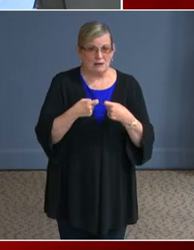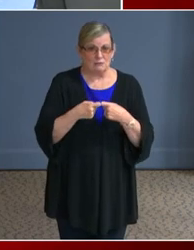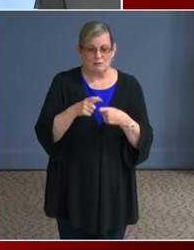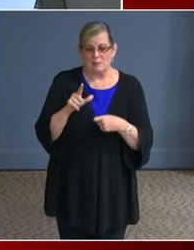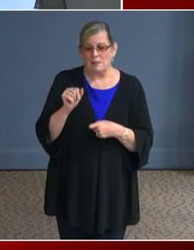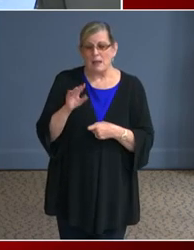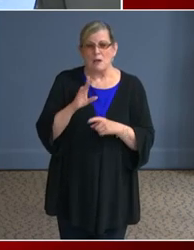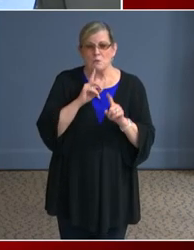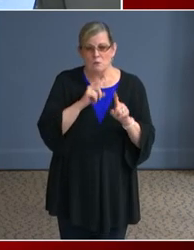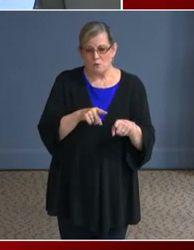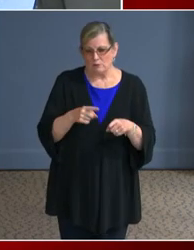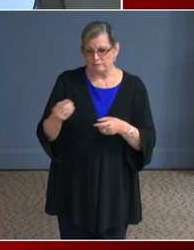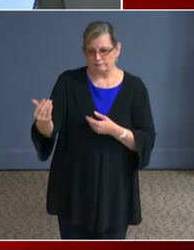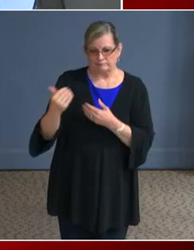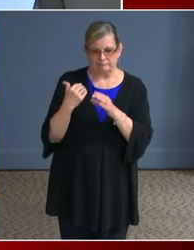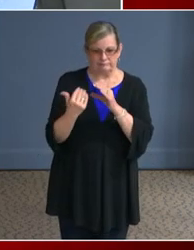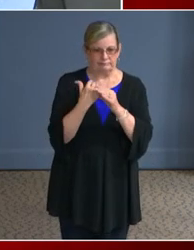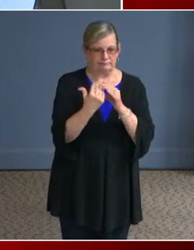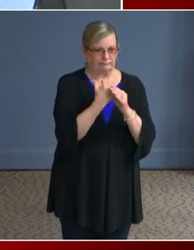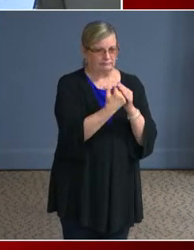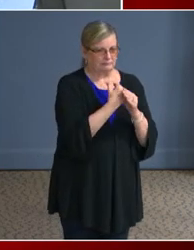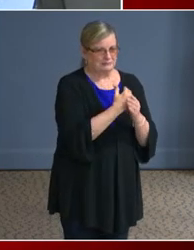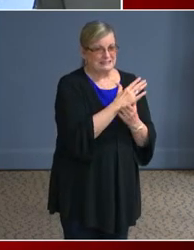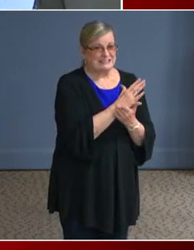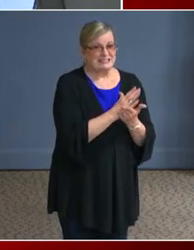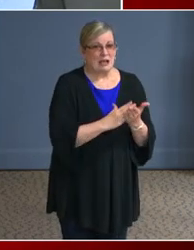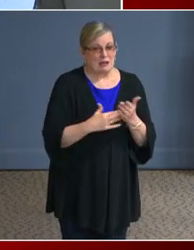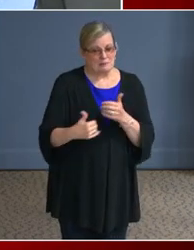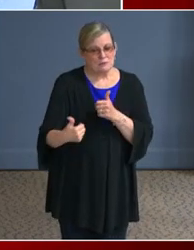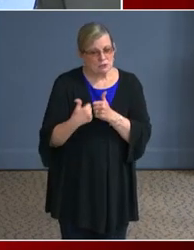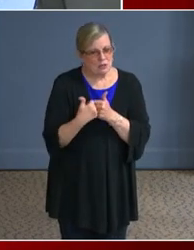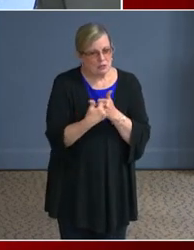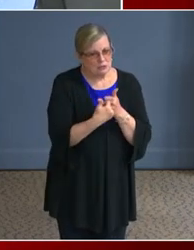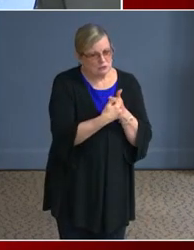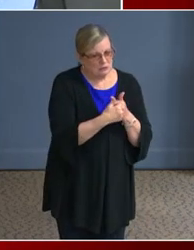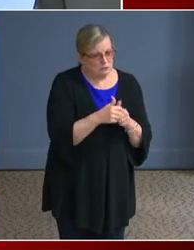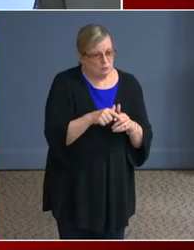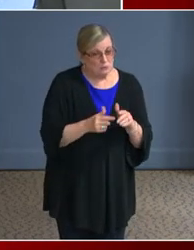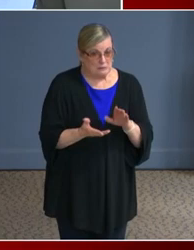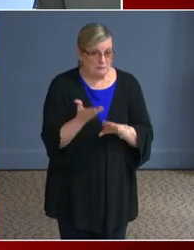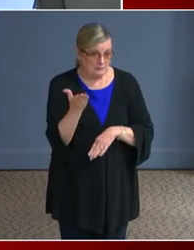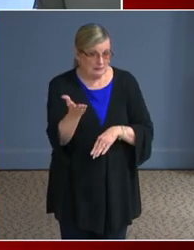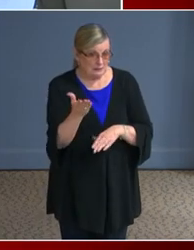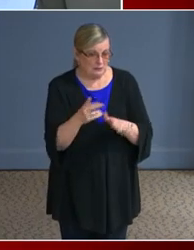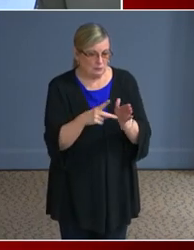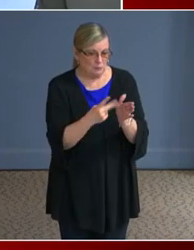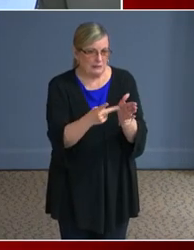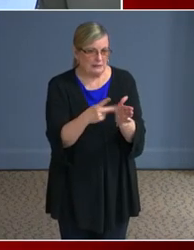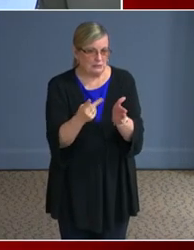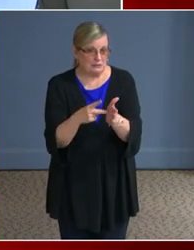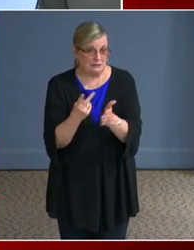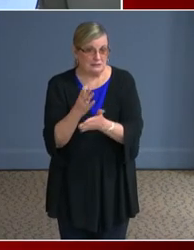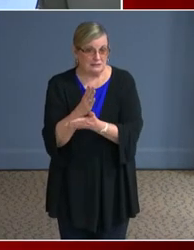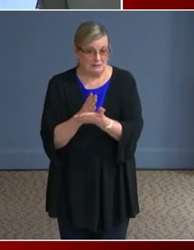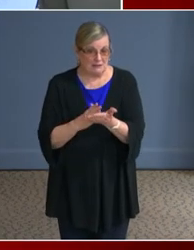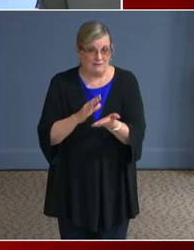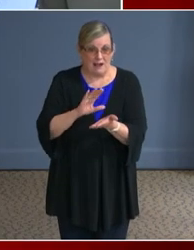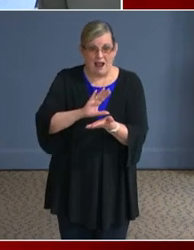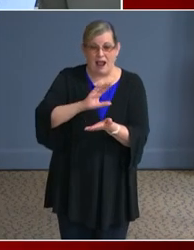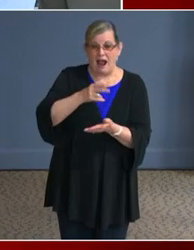occurs. And there were some challenges with submitting high volumes of duplicate